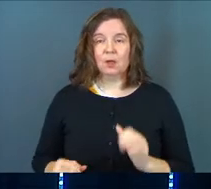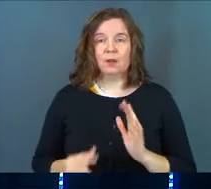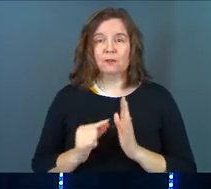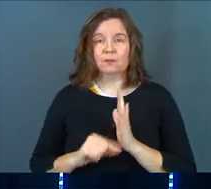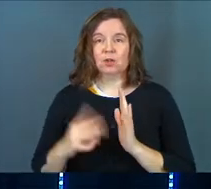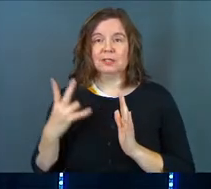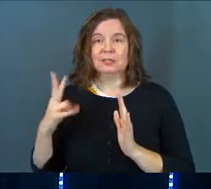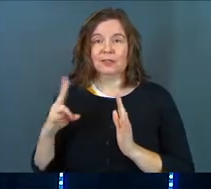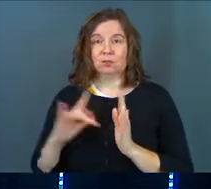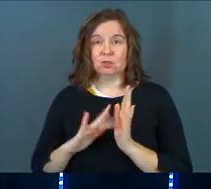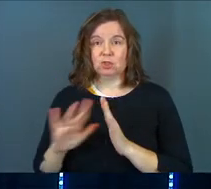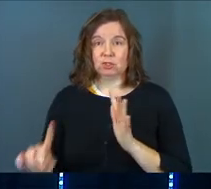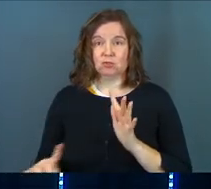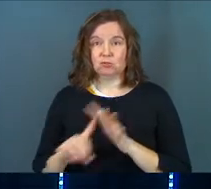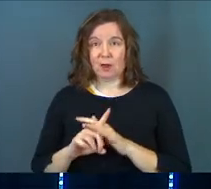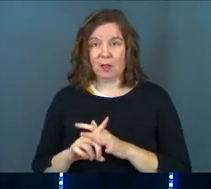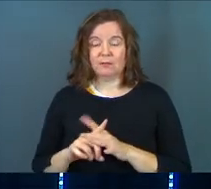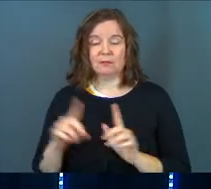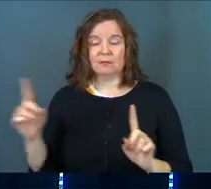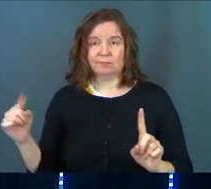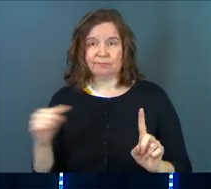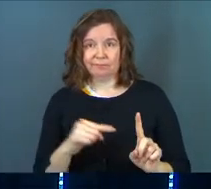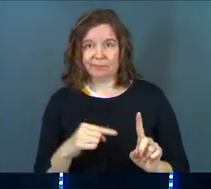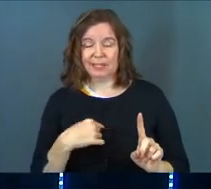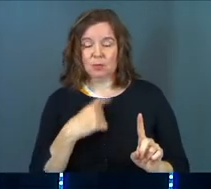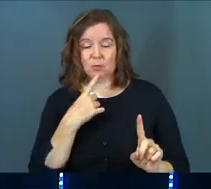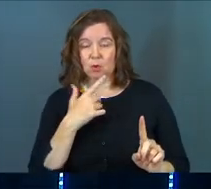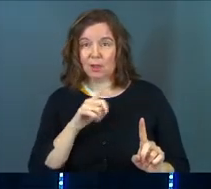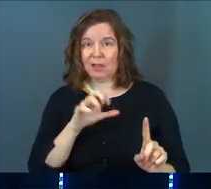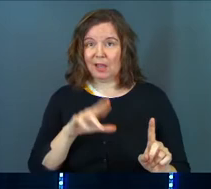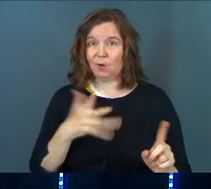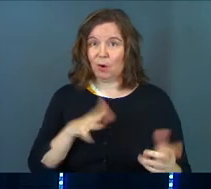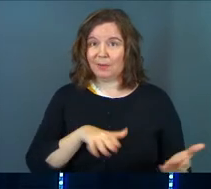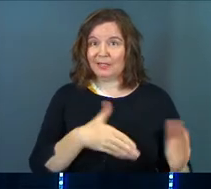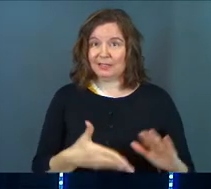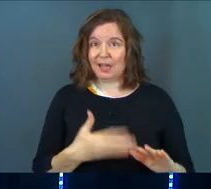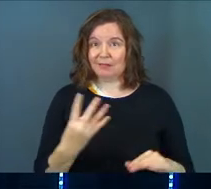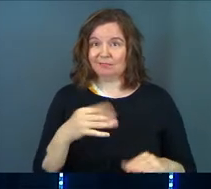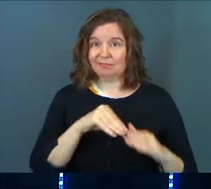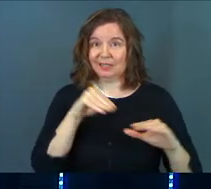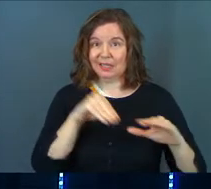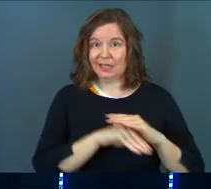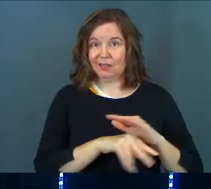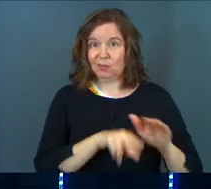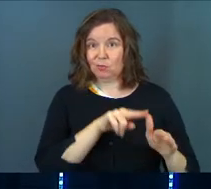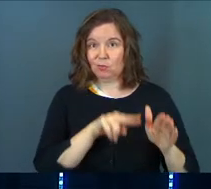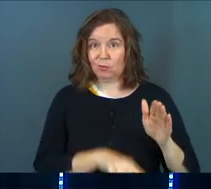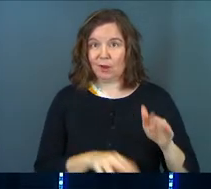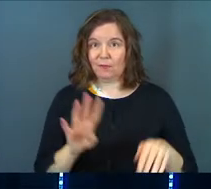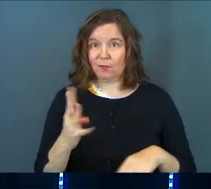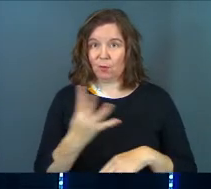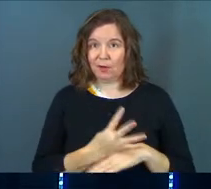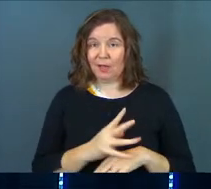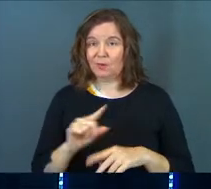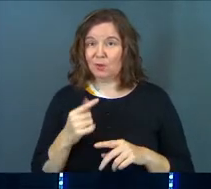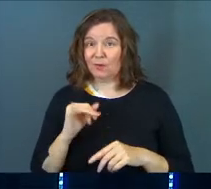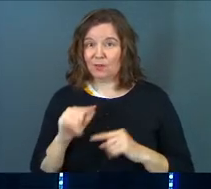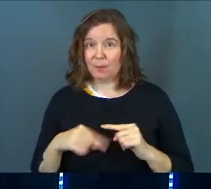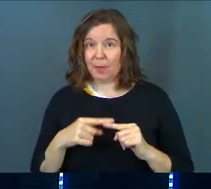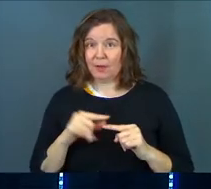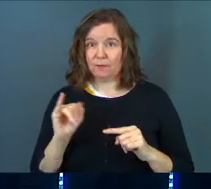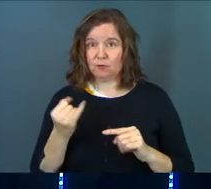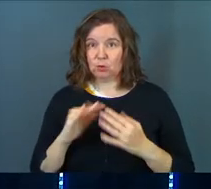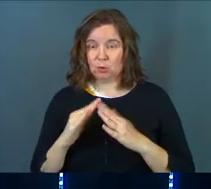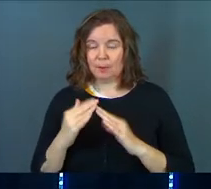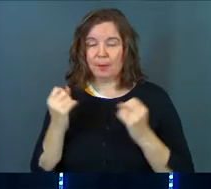Verse 17, when Jesus arrived at Bethany, he was told that Lazarus had already been in his grave for 4 days. Bethany was only a few miles down the